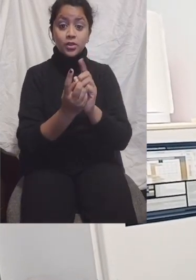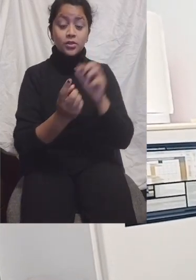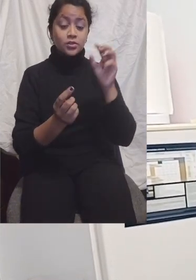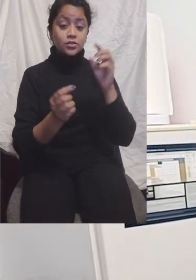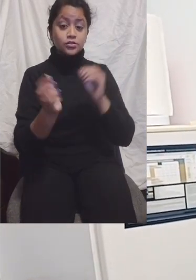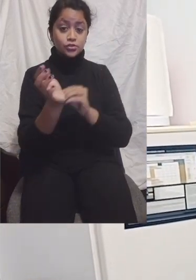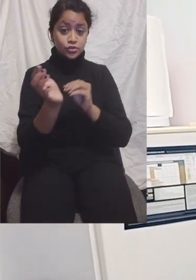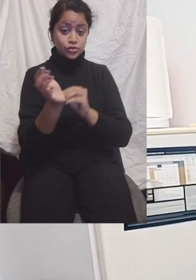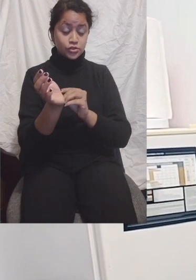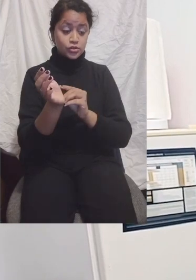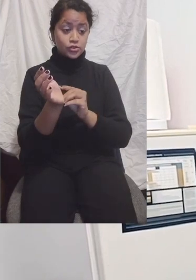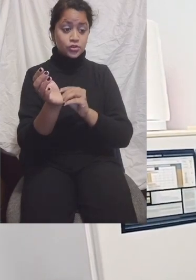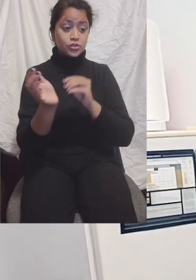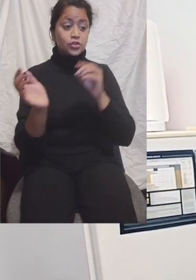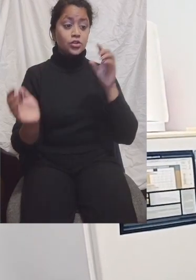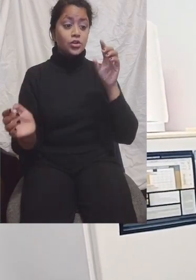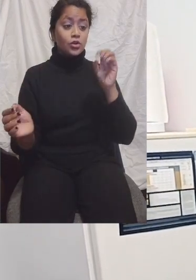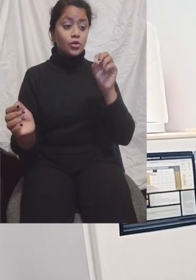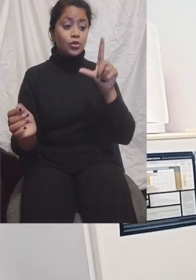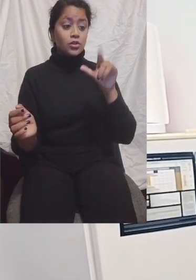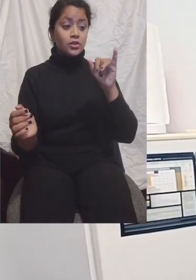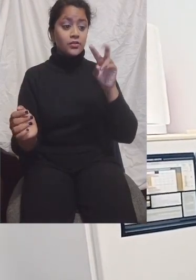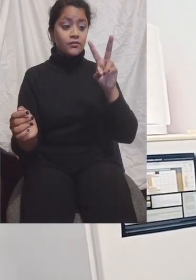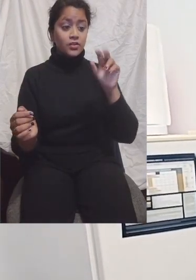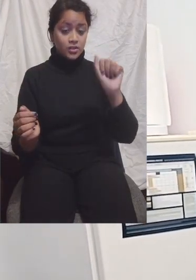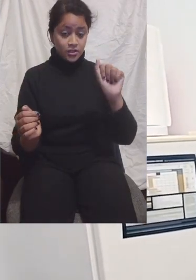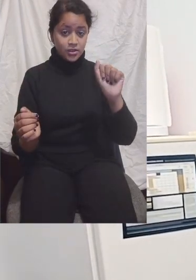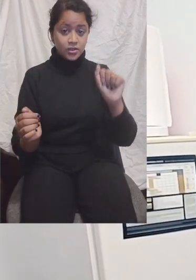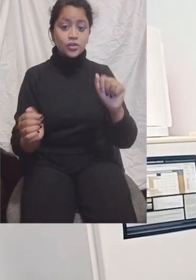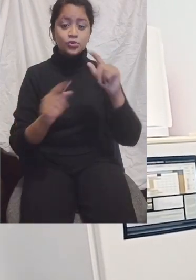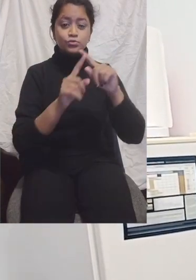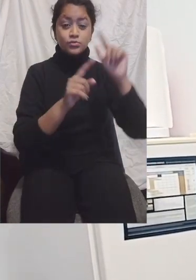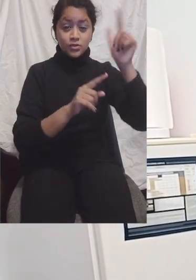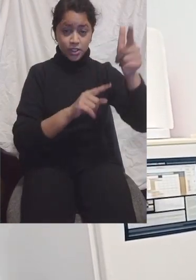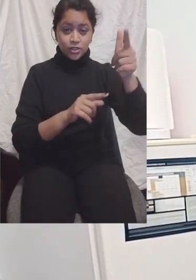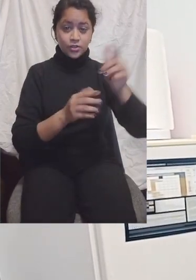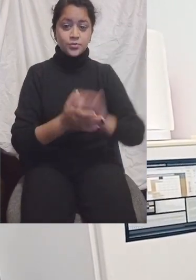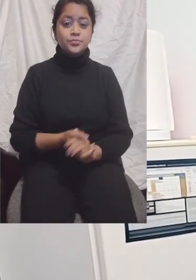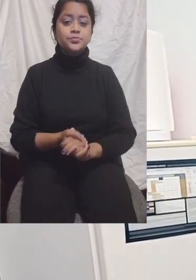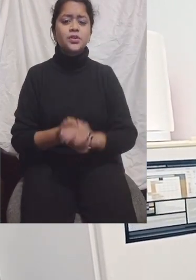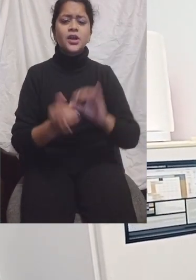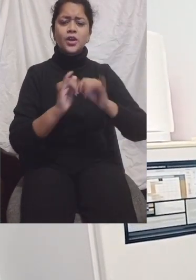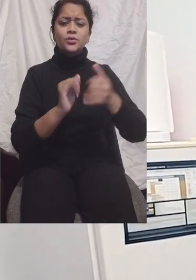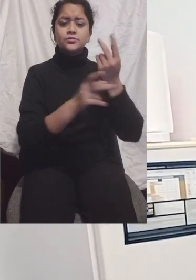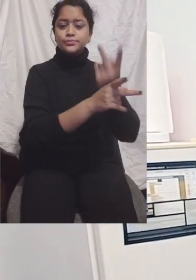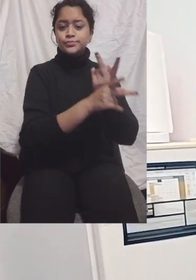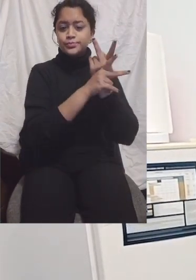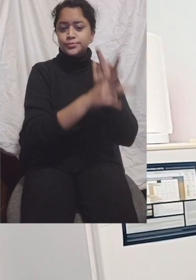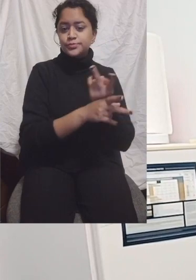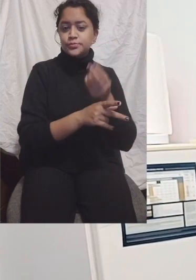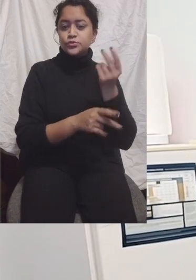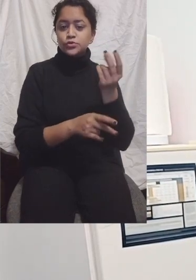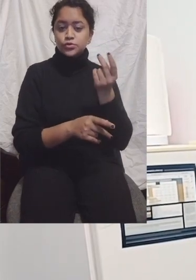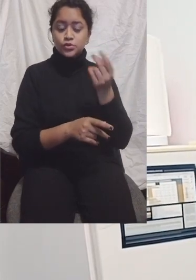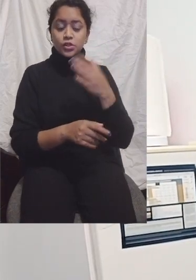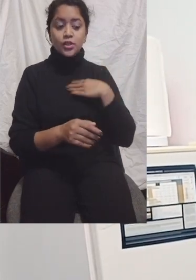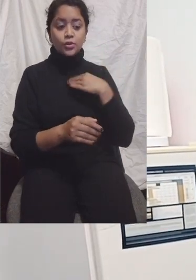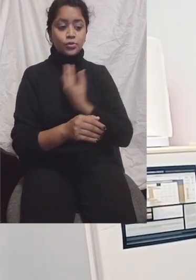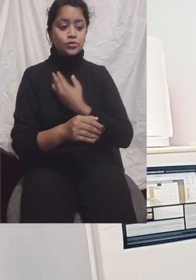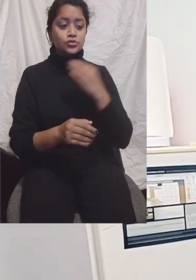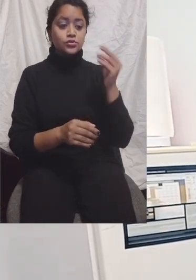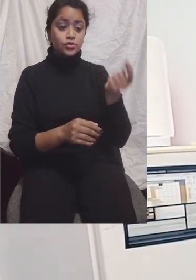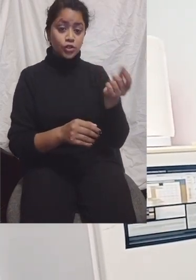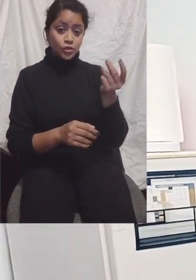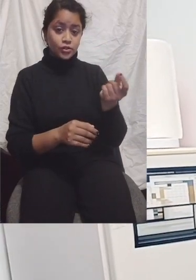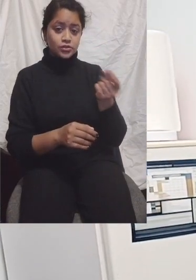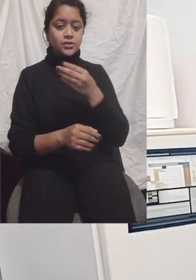from Savannah Veterinarian Clinic about how to take care of our dogs